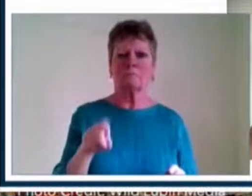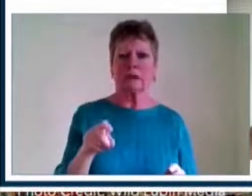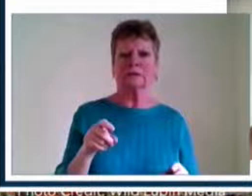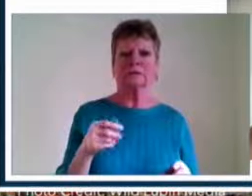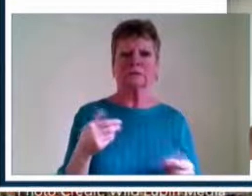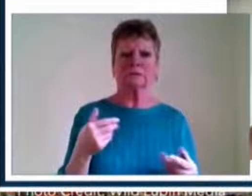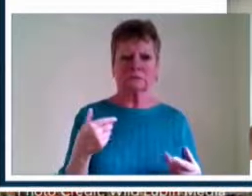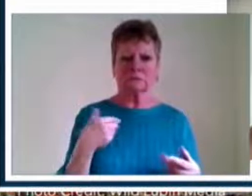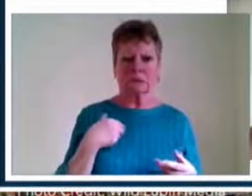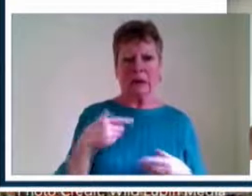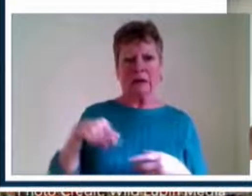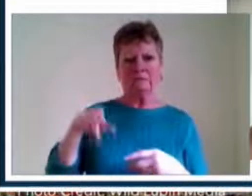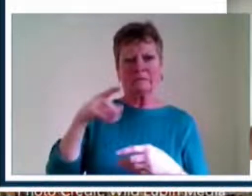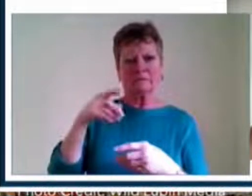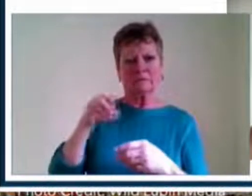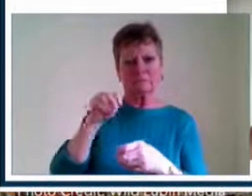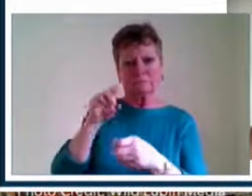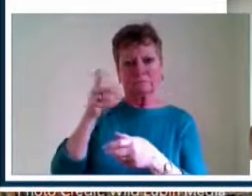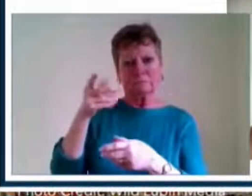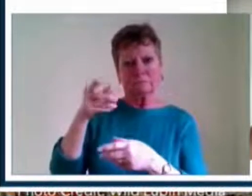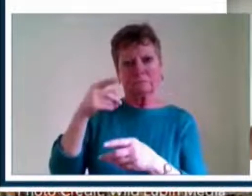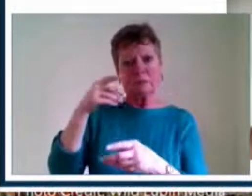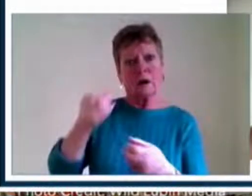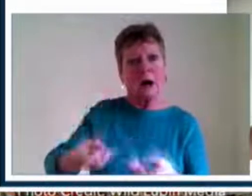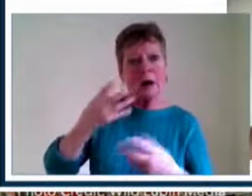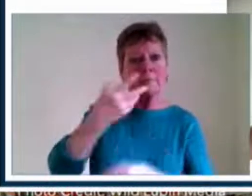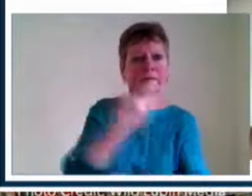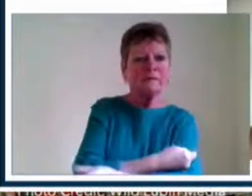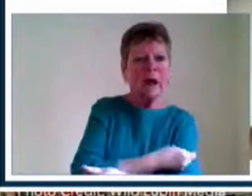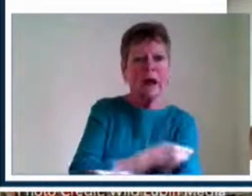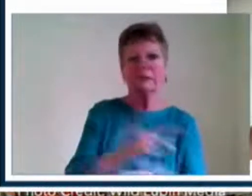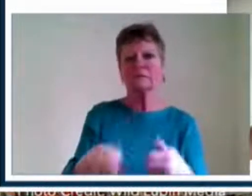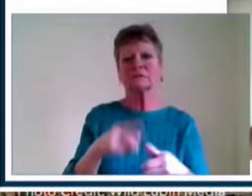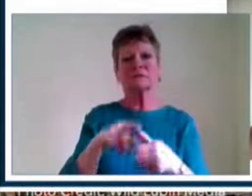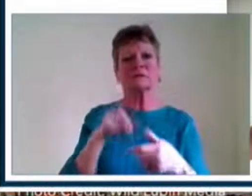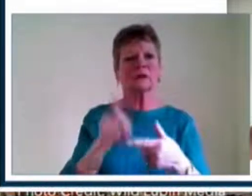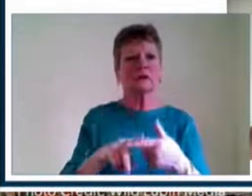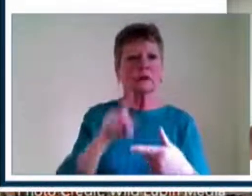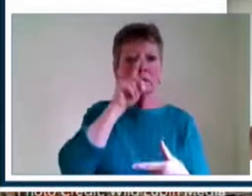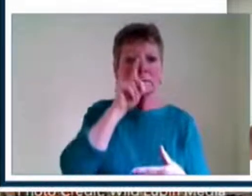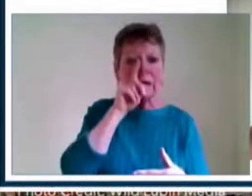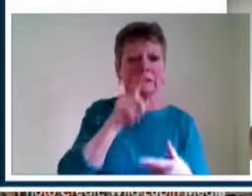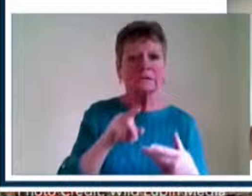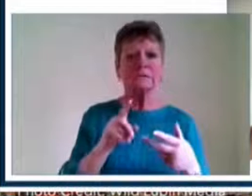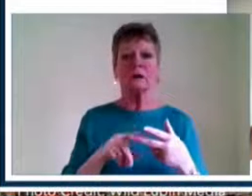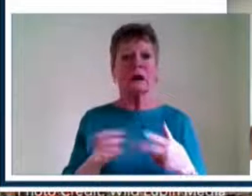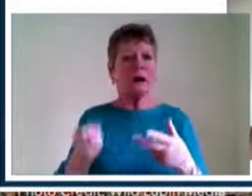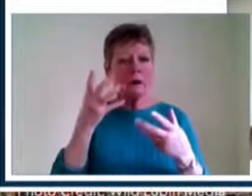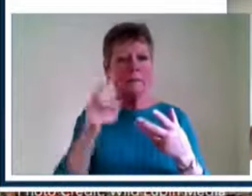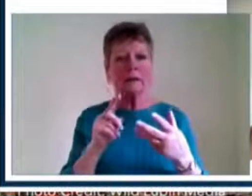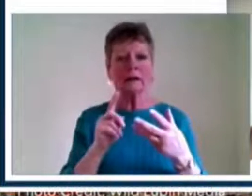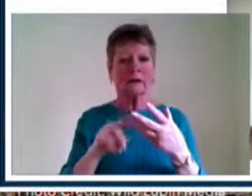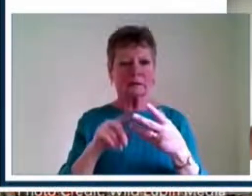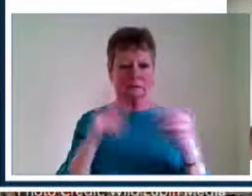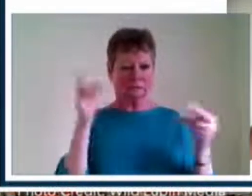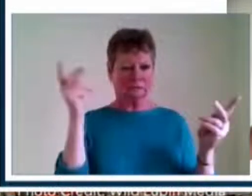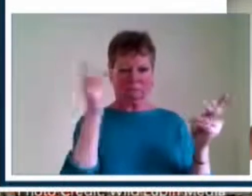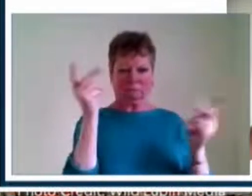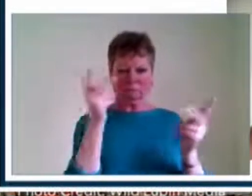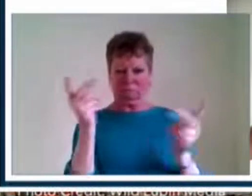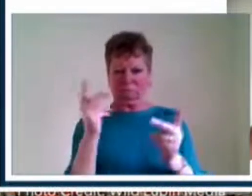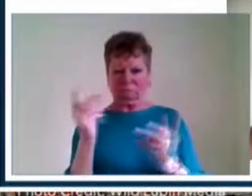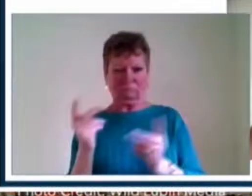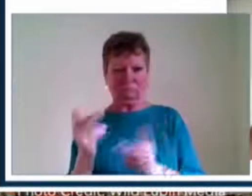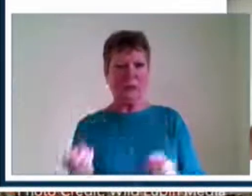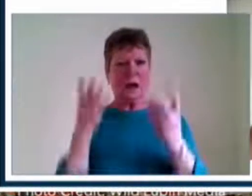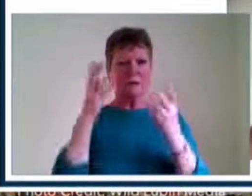sophisticated epidemiology, along with vaccination rates, hospitalization rates, and our lab results to make some estimate of the total number of Nova Scotians